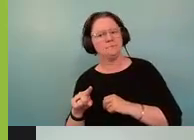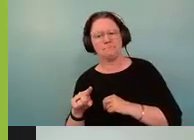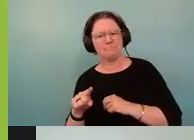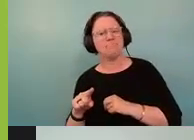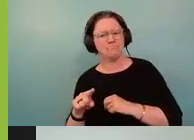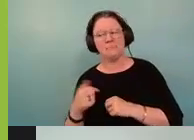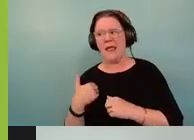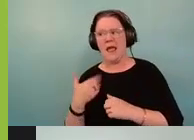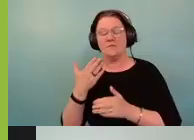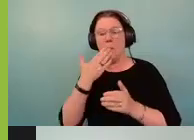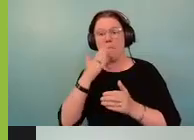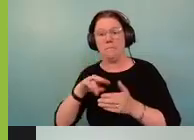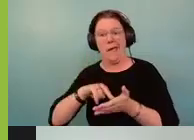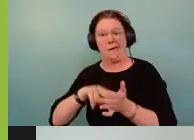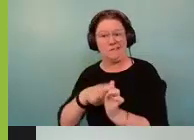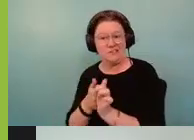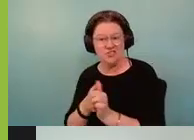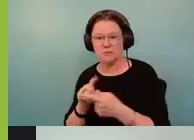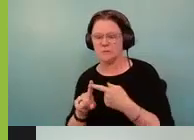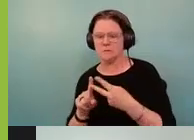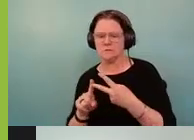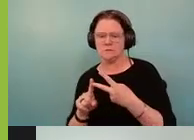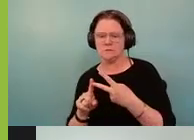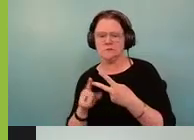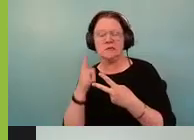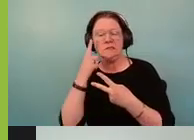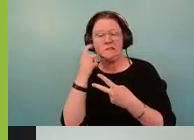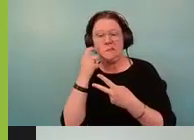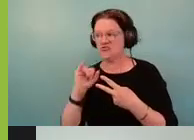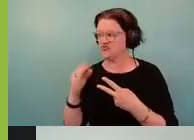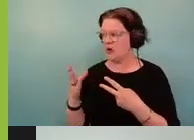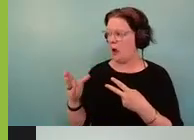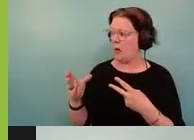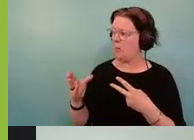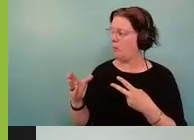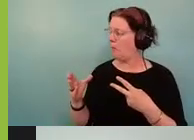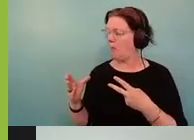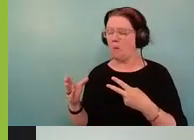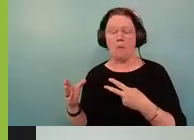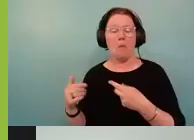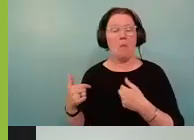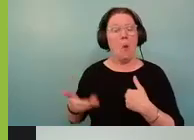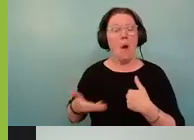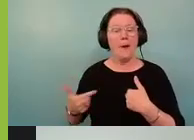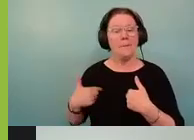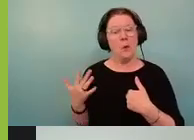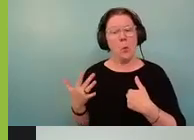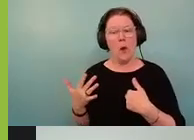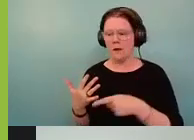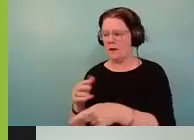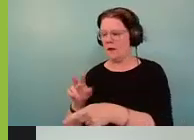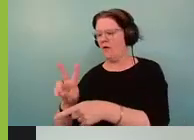bad intentions, who likely take the job because it gives them access to